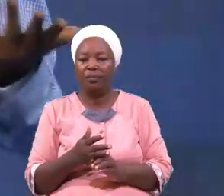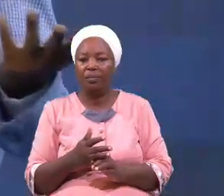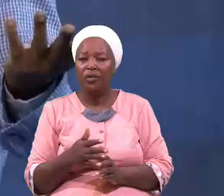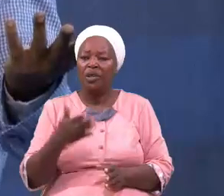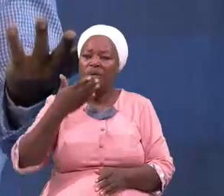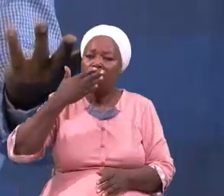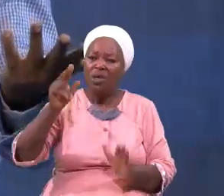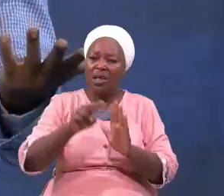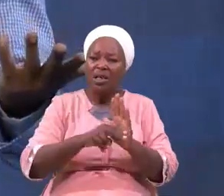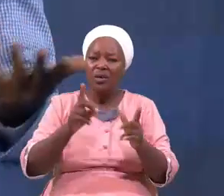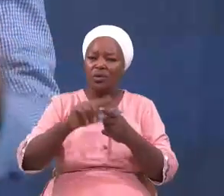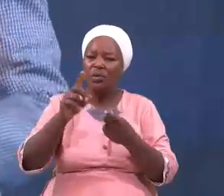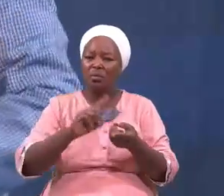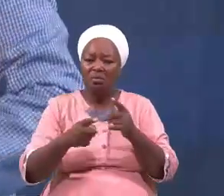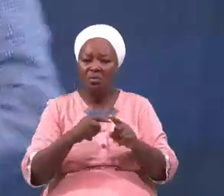Wickedness to your neighbor's family.